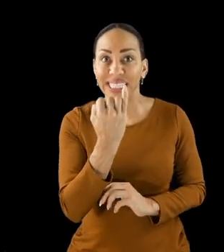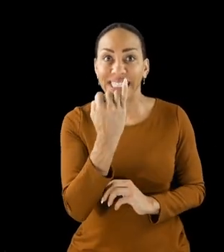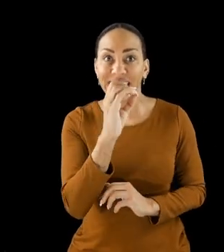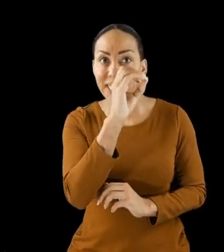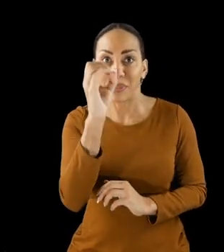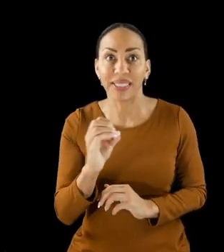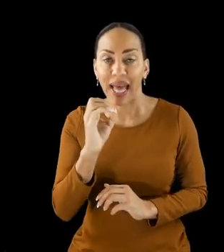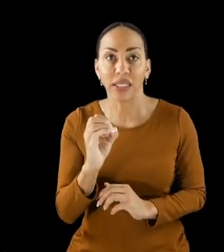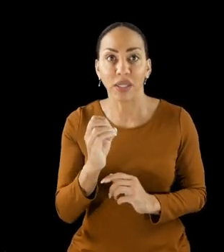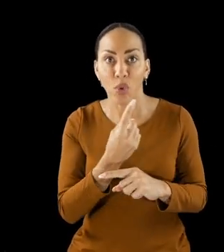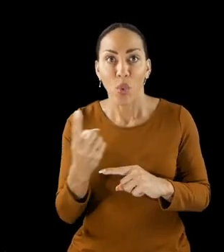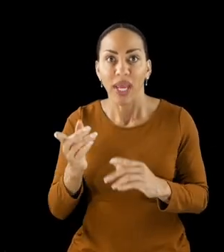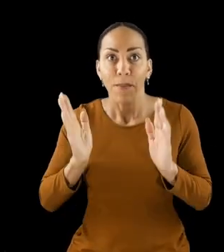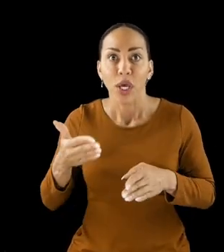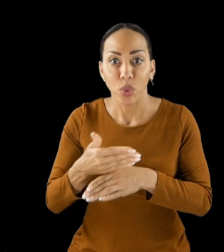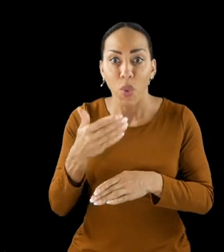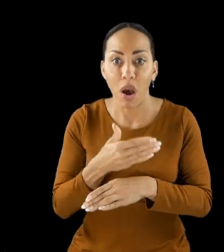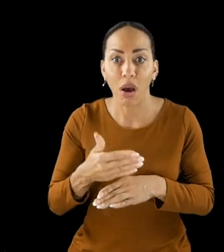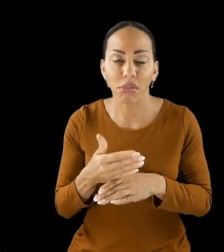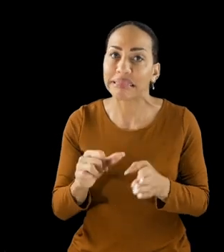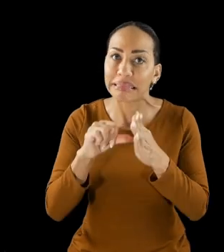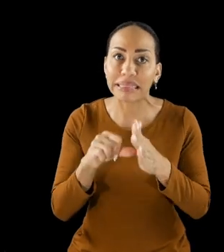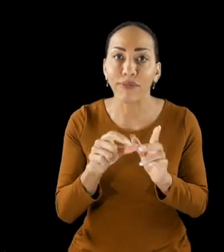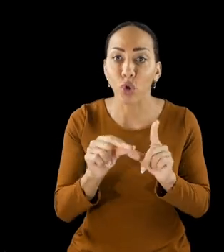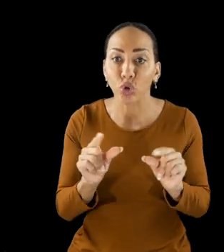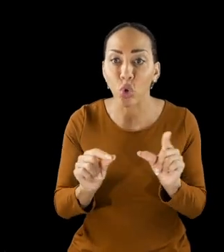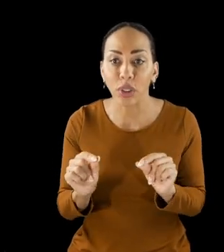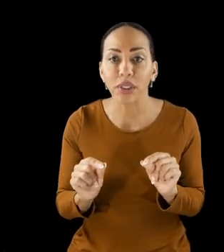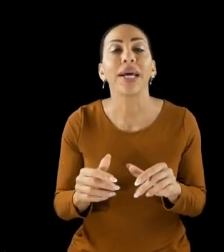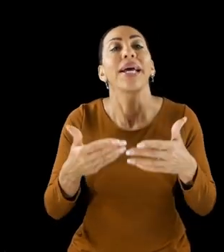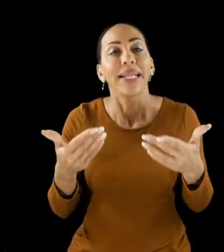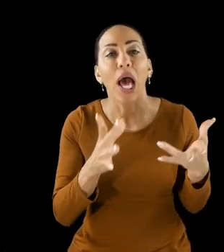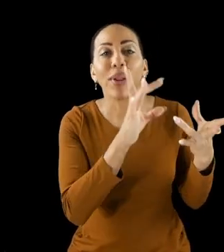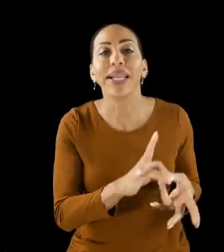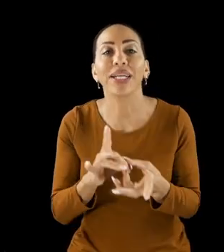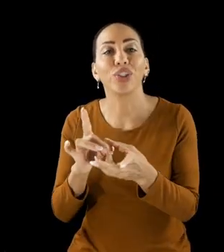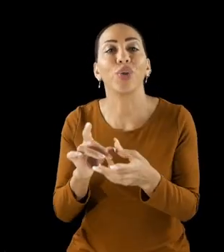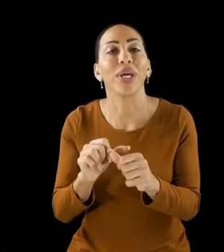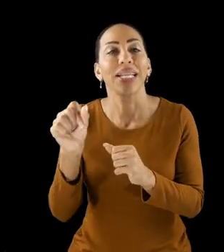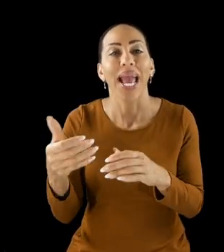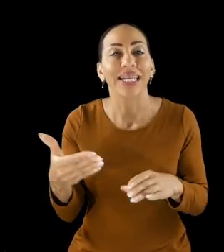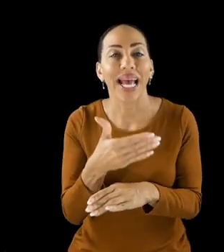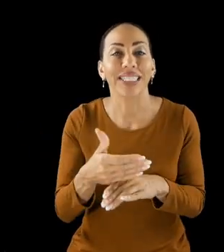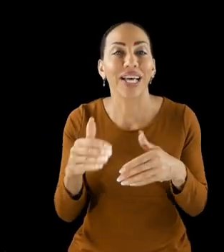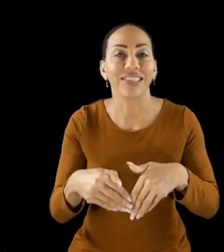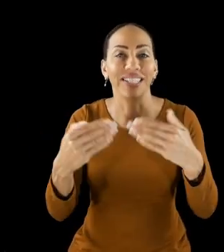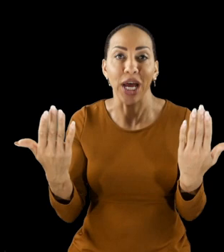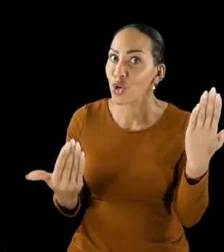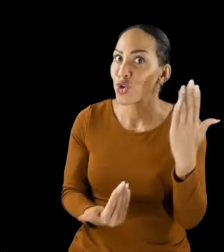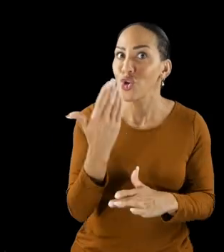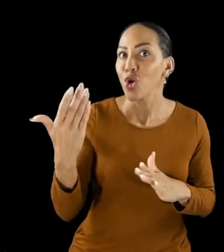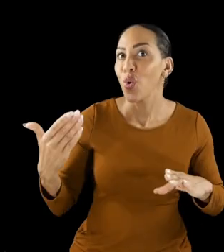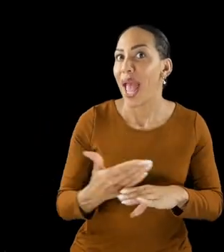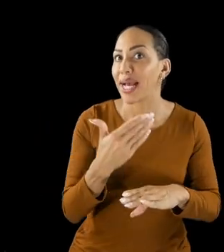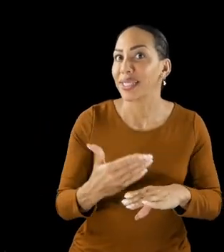difficult choice. It's hard. And that leads us on to our exercise for the day. You know, I've got a brand new exercise,